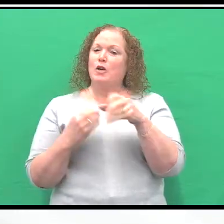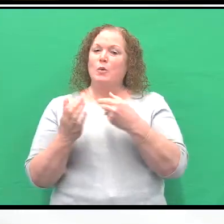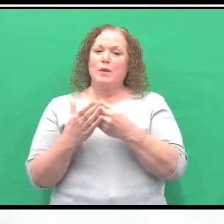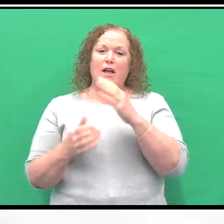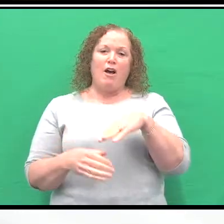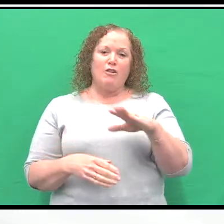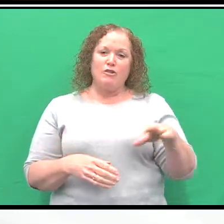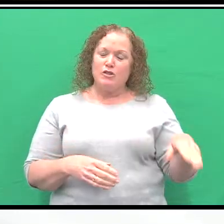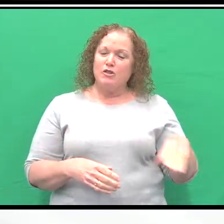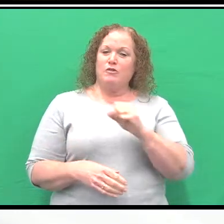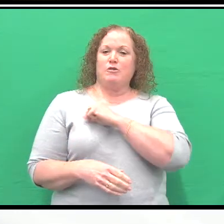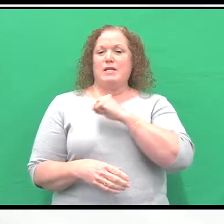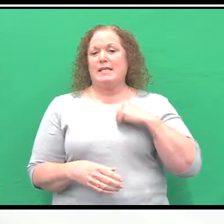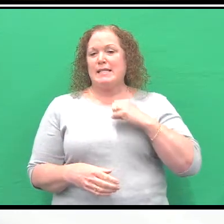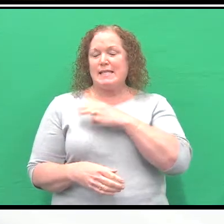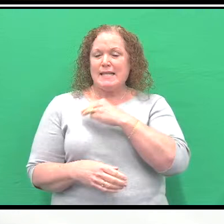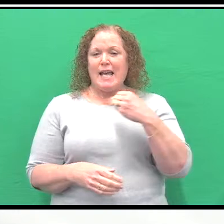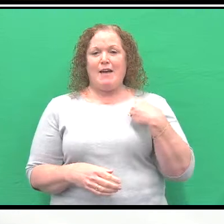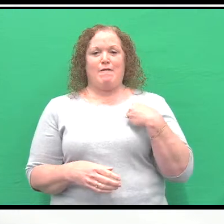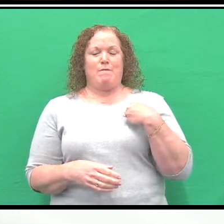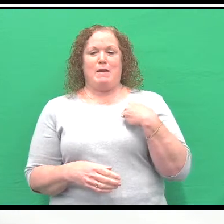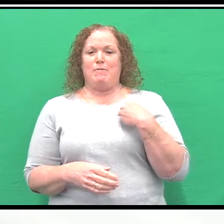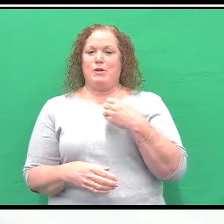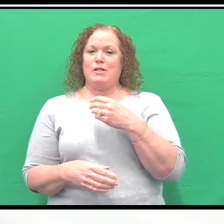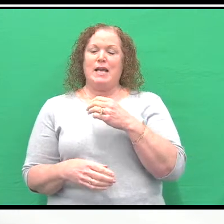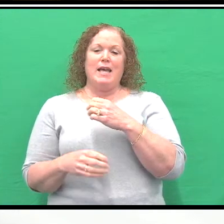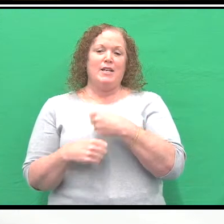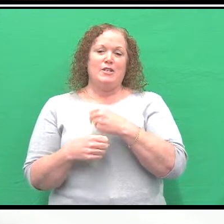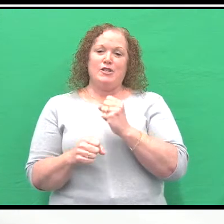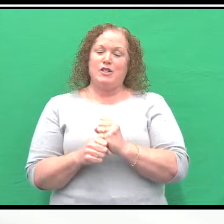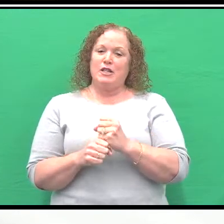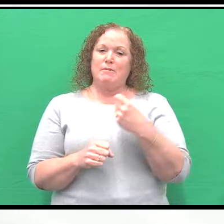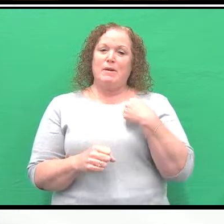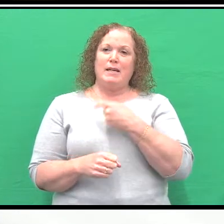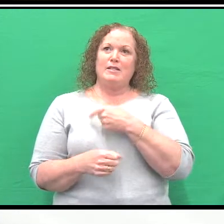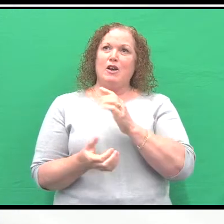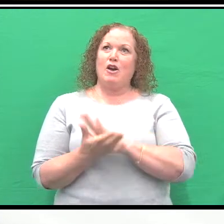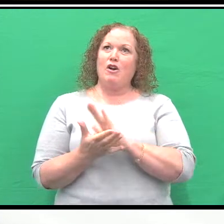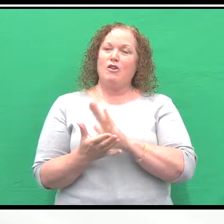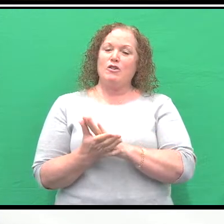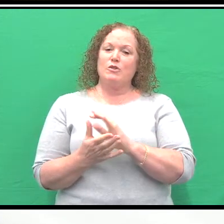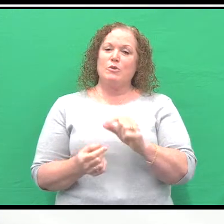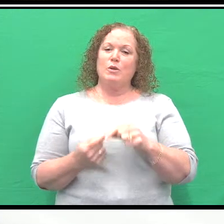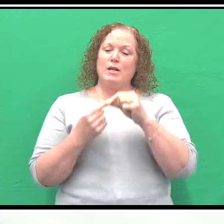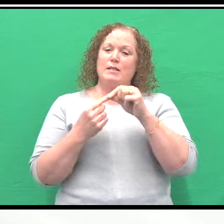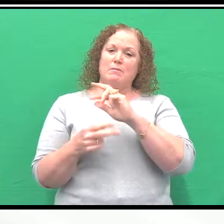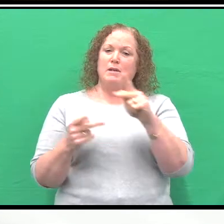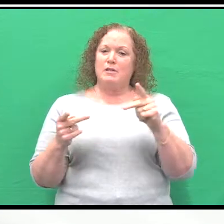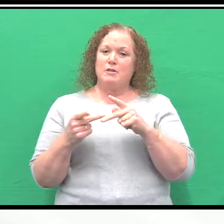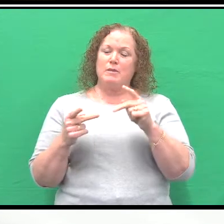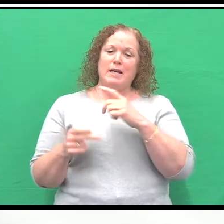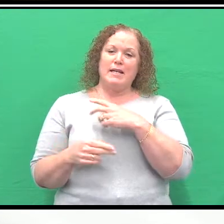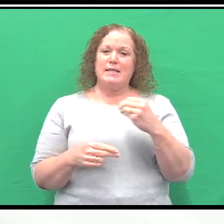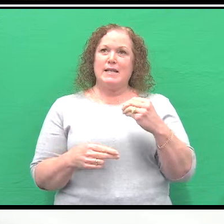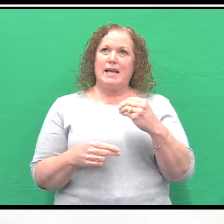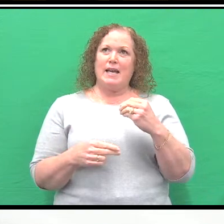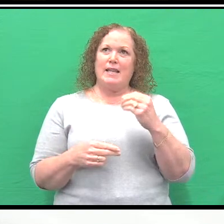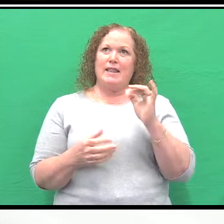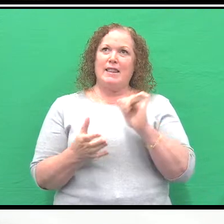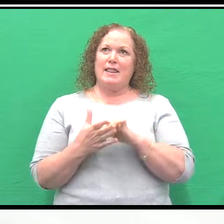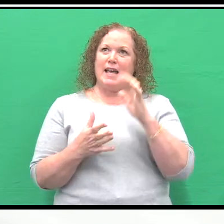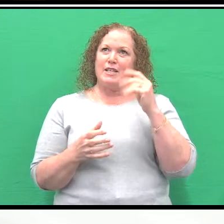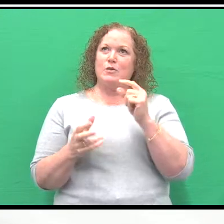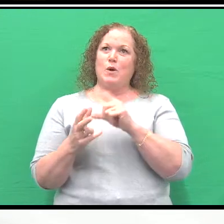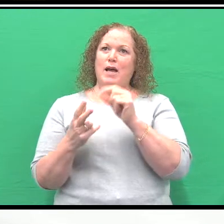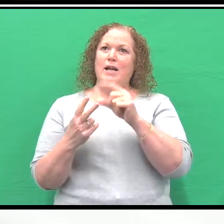definitely makes Cielo Vista Charter School a very special place to be, and these are the reasons why I nominated Felicity